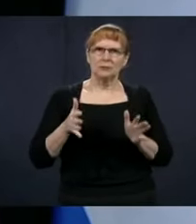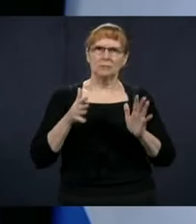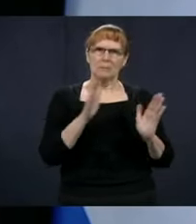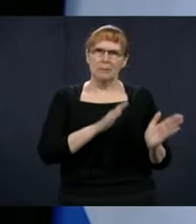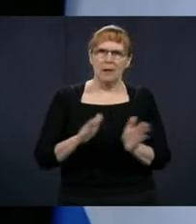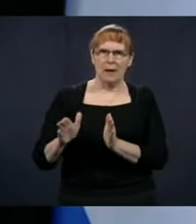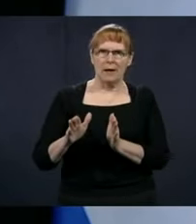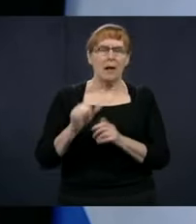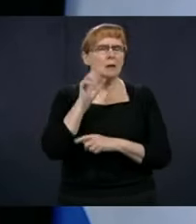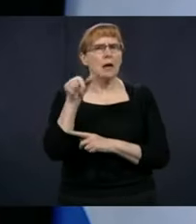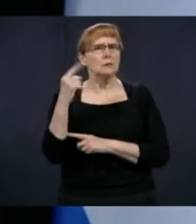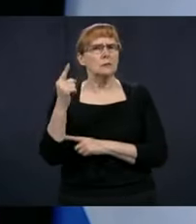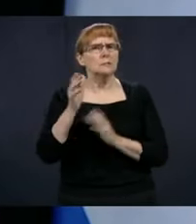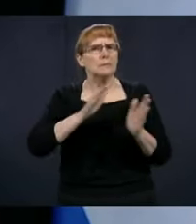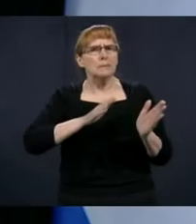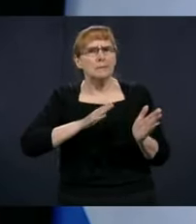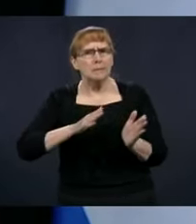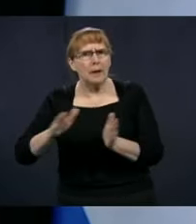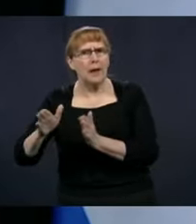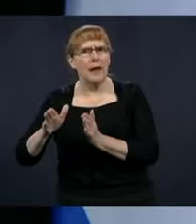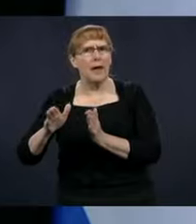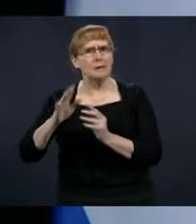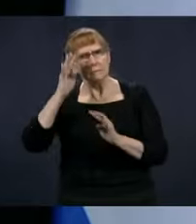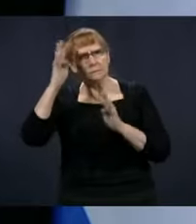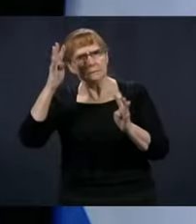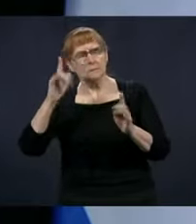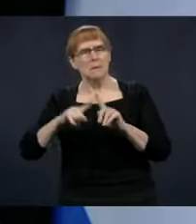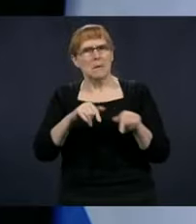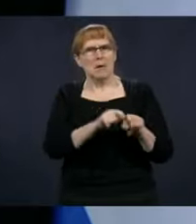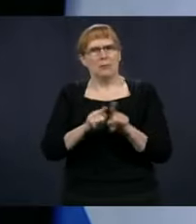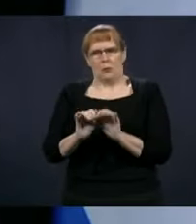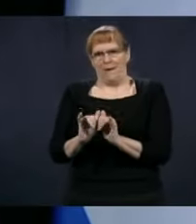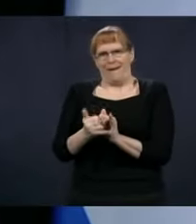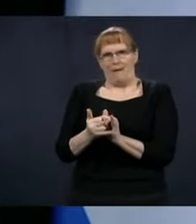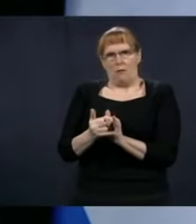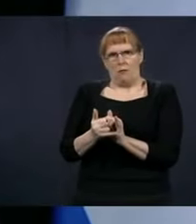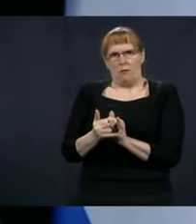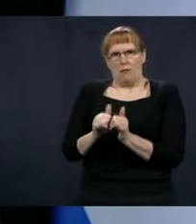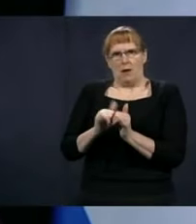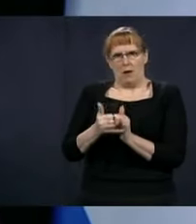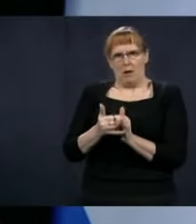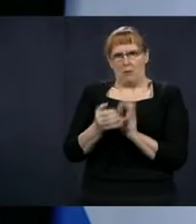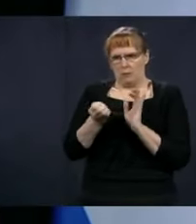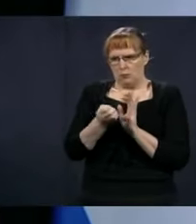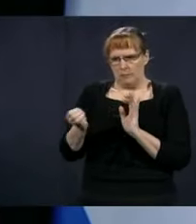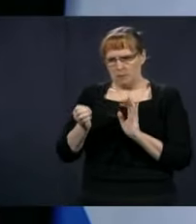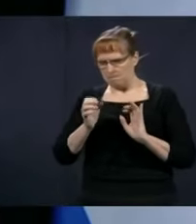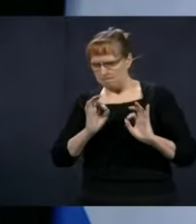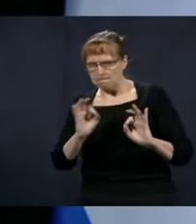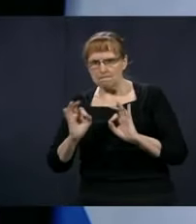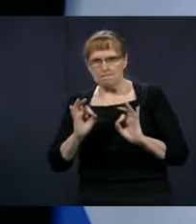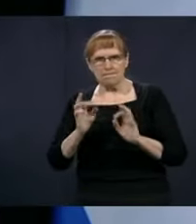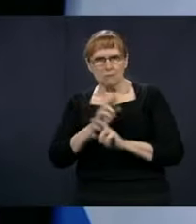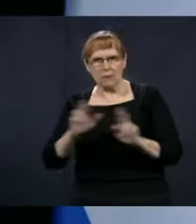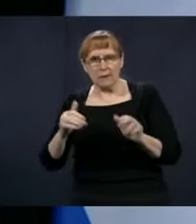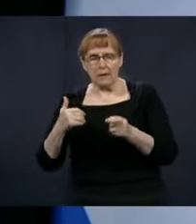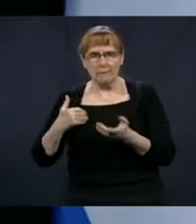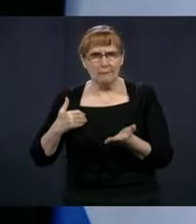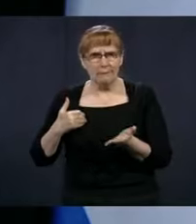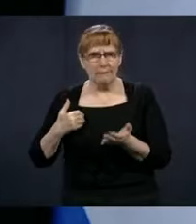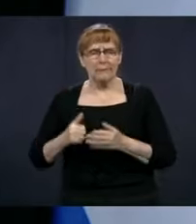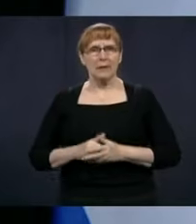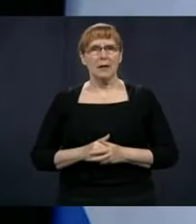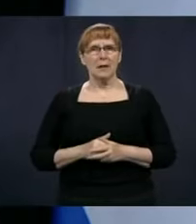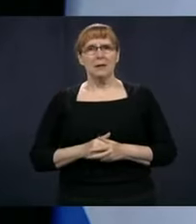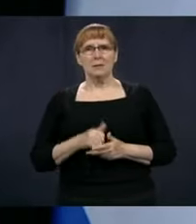SNES, with the industries or the different sectors are prepared to help people to do that. So, but I think in the next